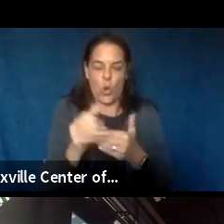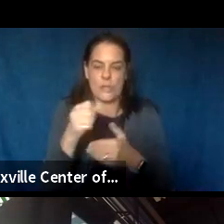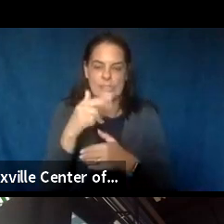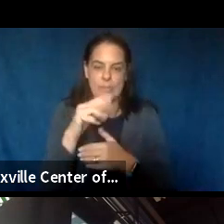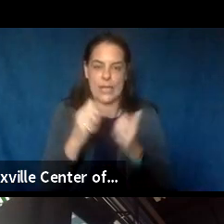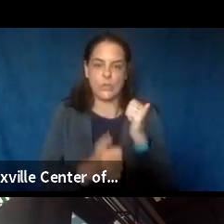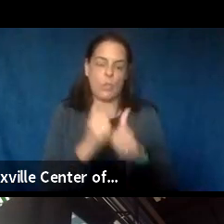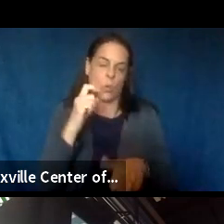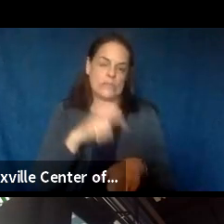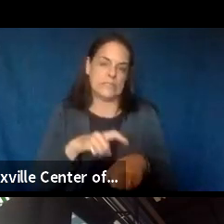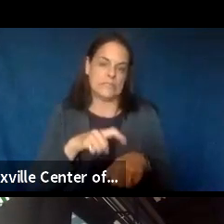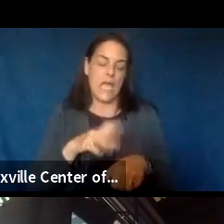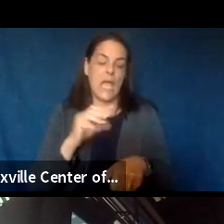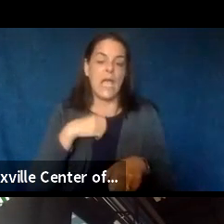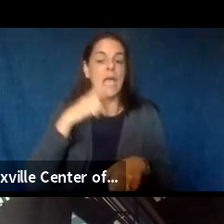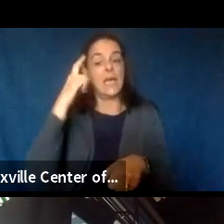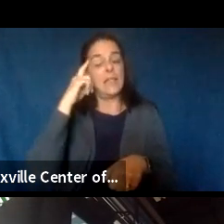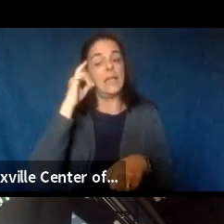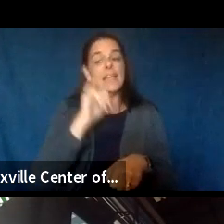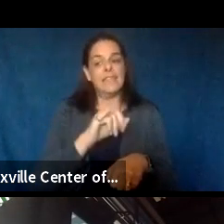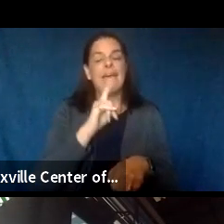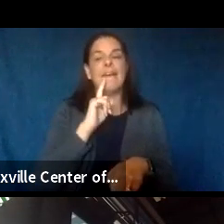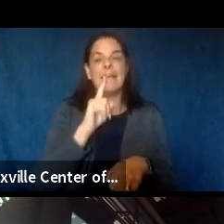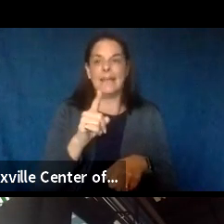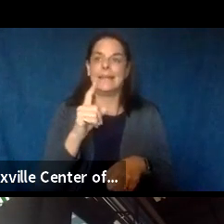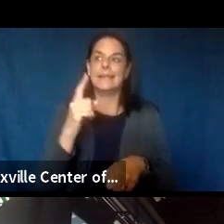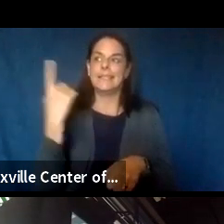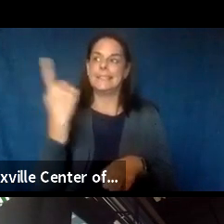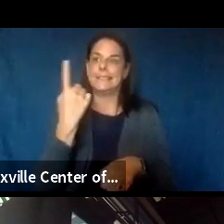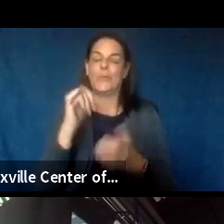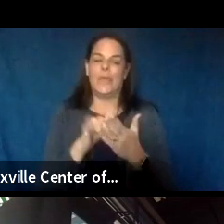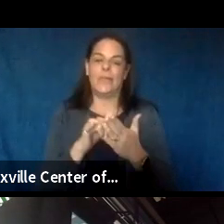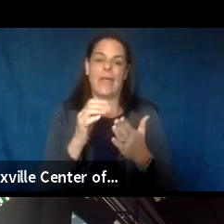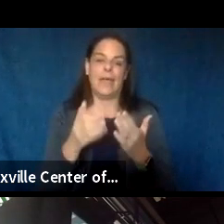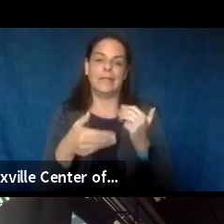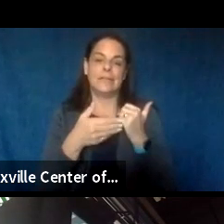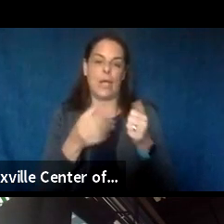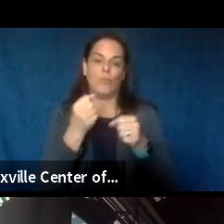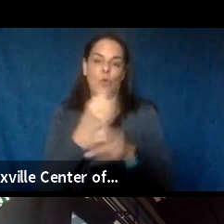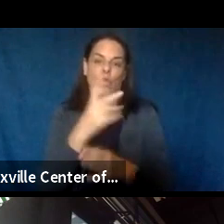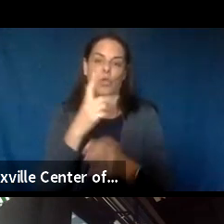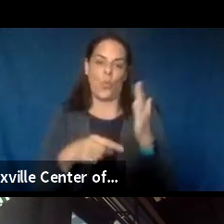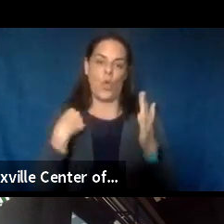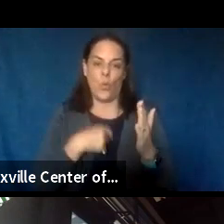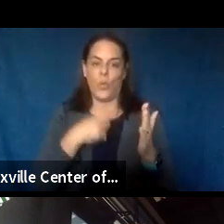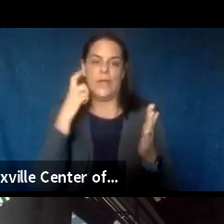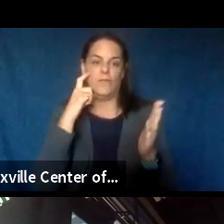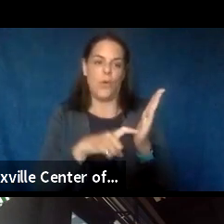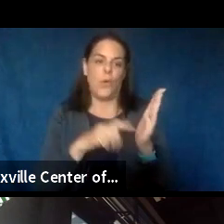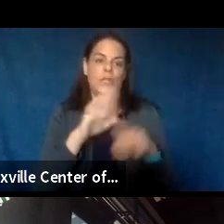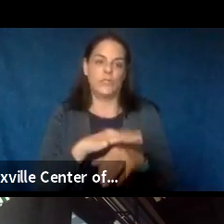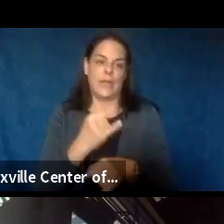time. And I think that's certainly a contributing factor to what we've been seeing here on campus.